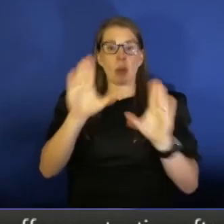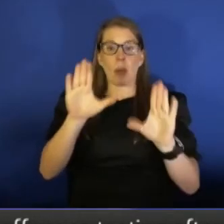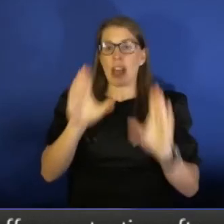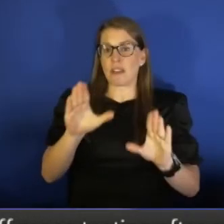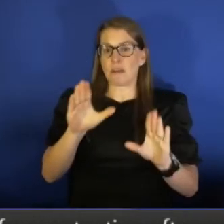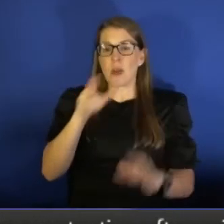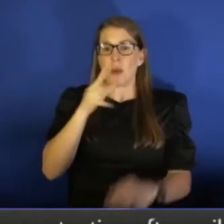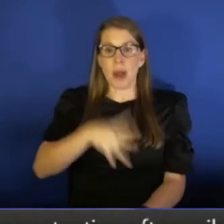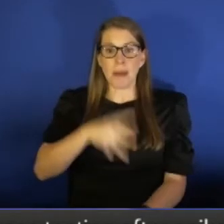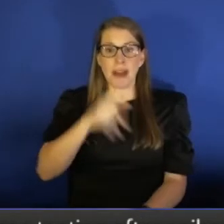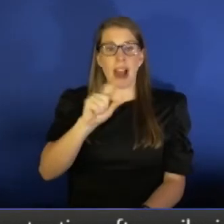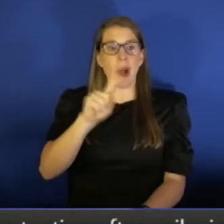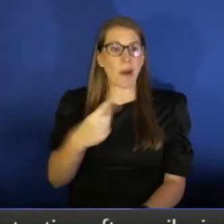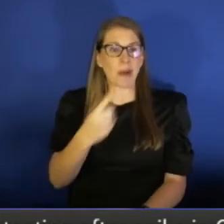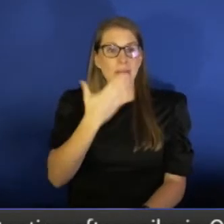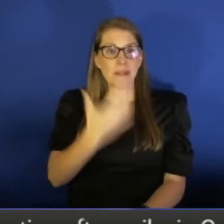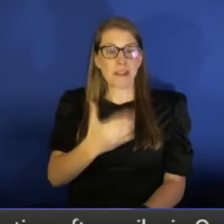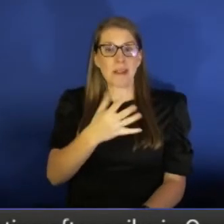your family. Agreed.